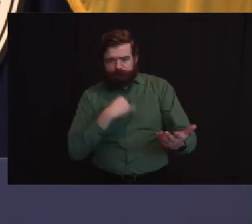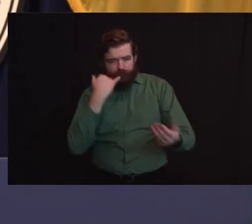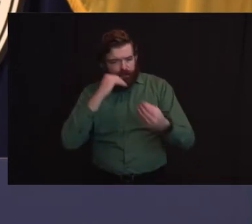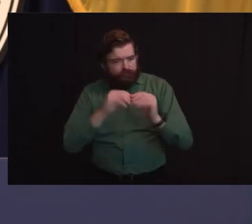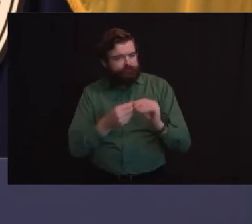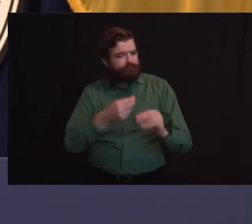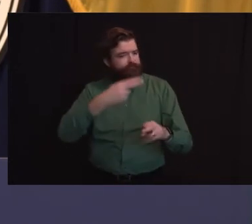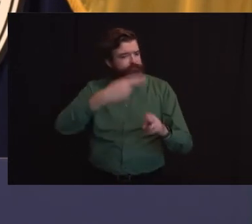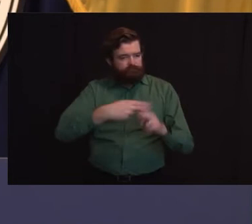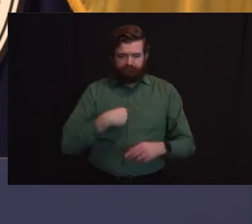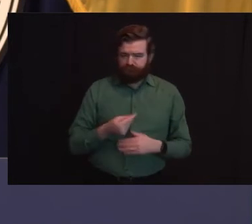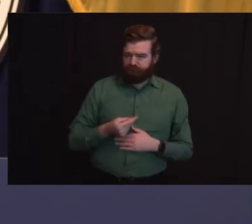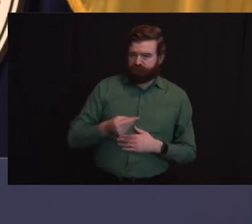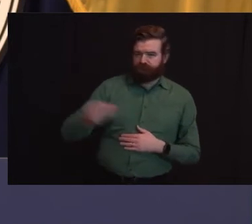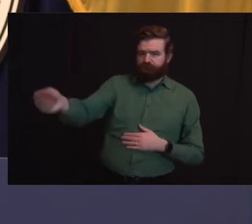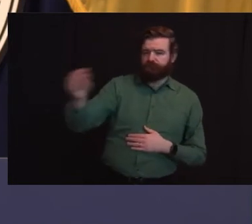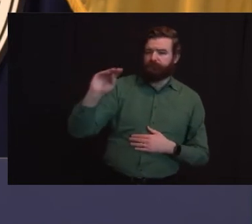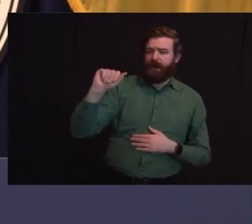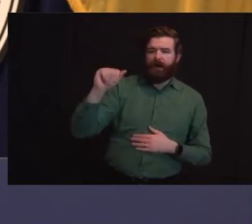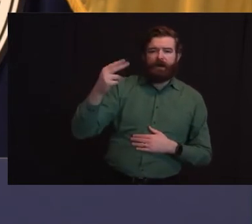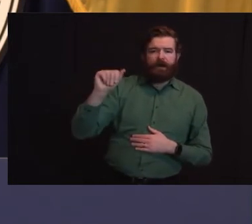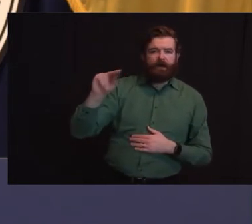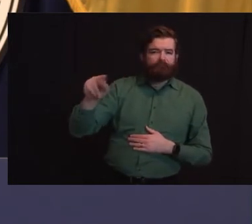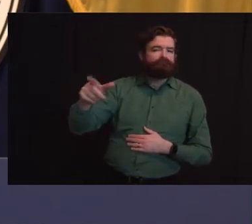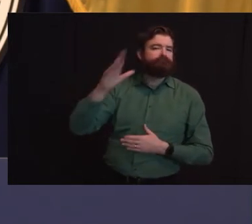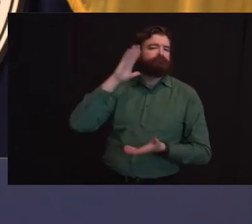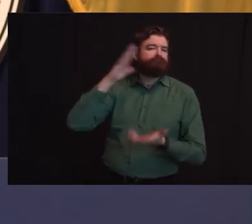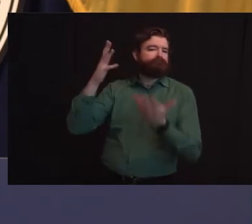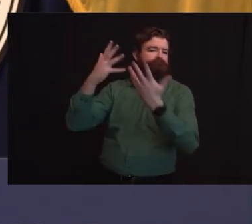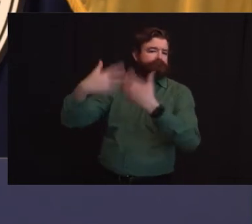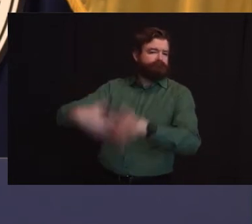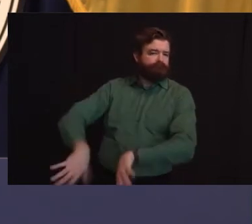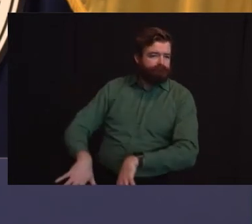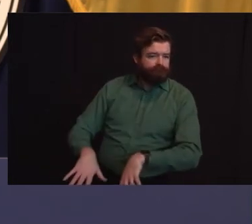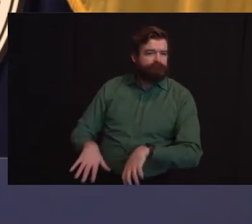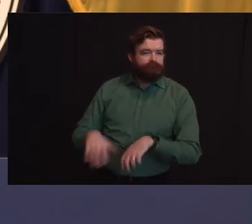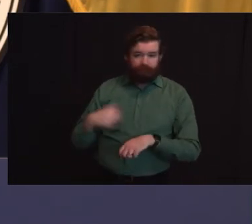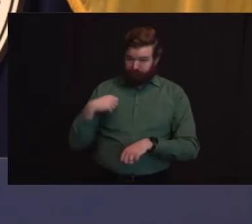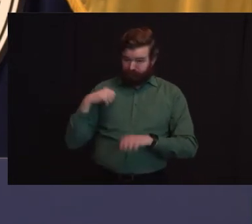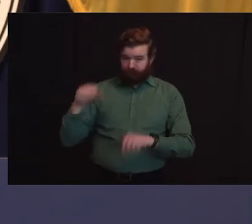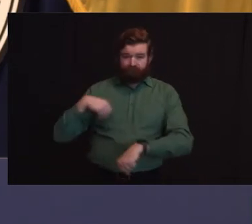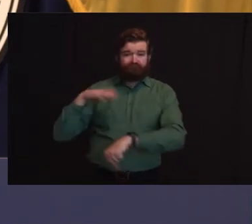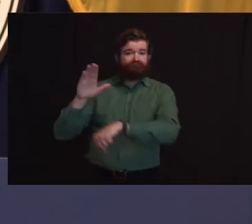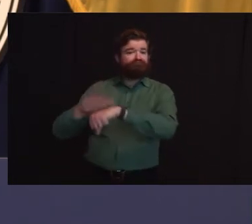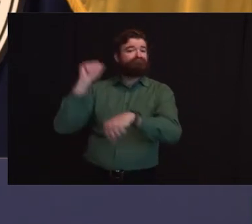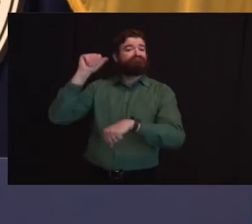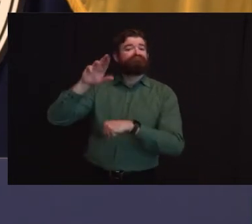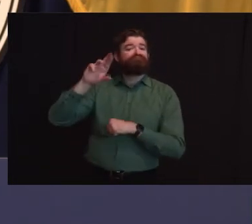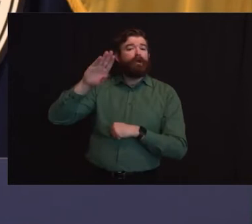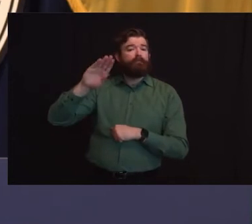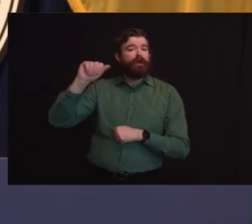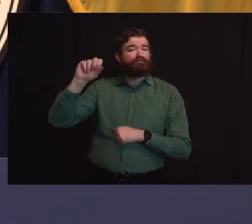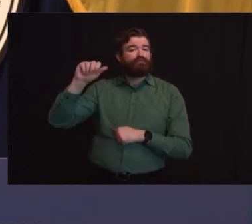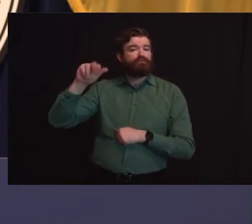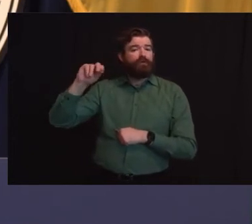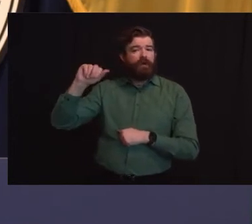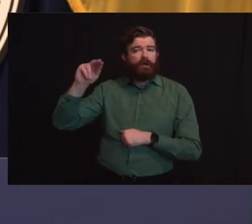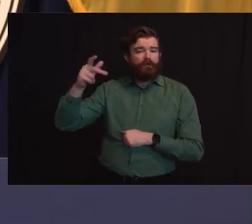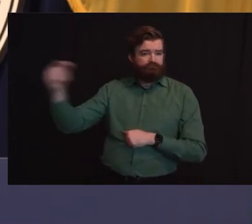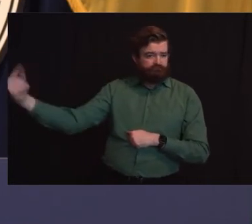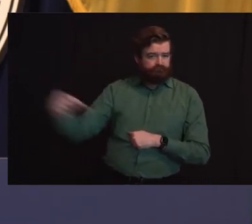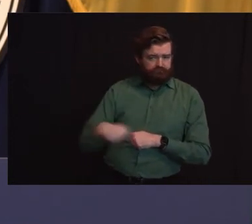you. And as it relates to getting Rob back here, I would welcome that. So Mahan, let's do that.